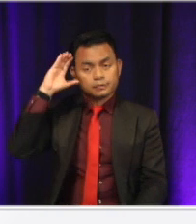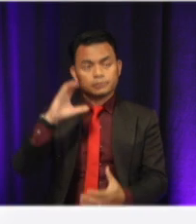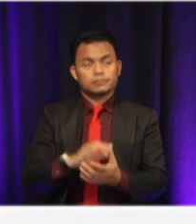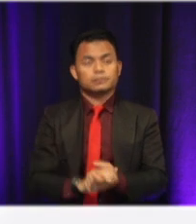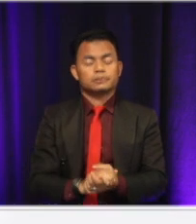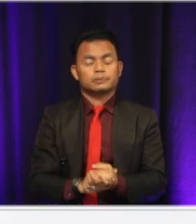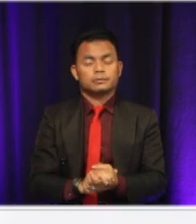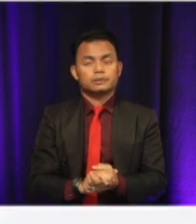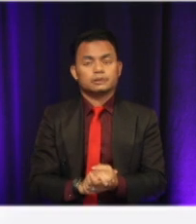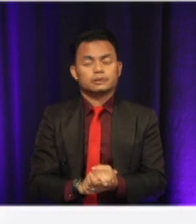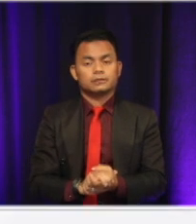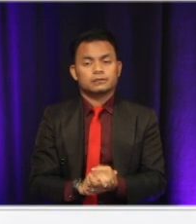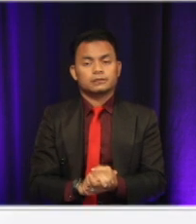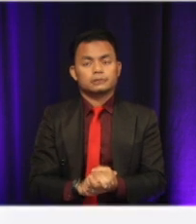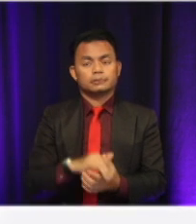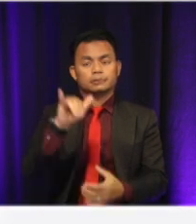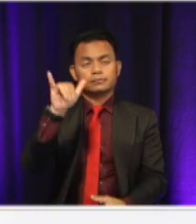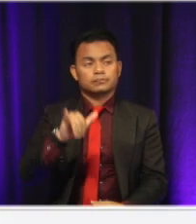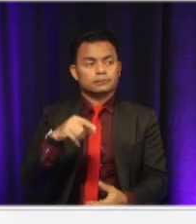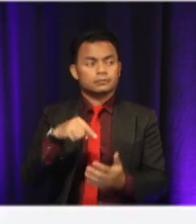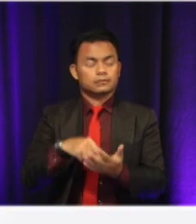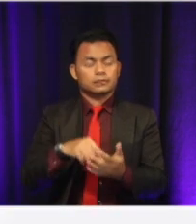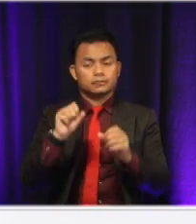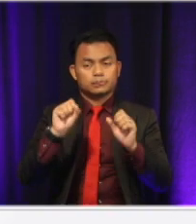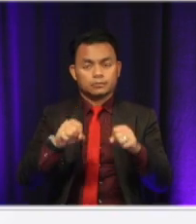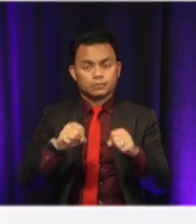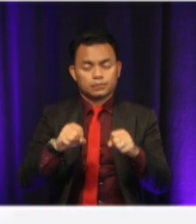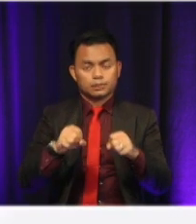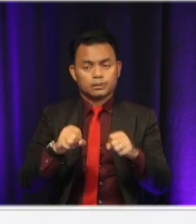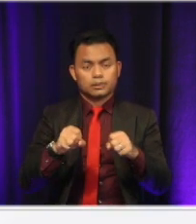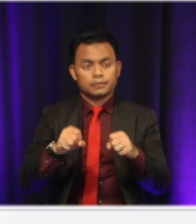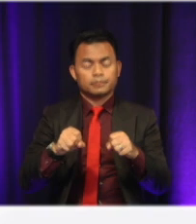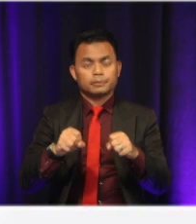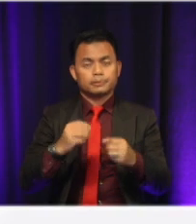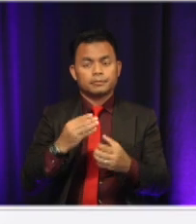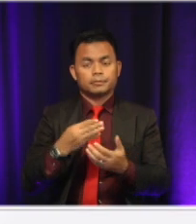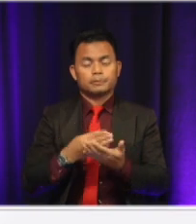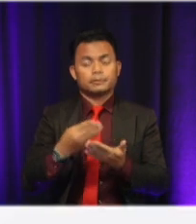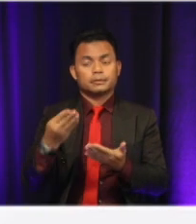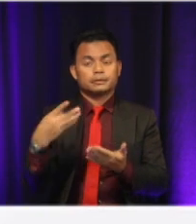able to offer us comfort. What kind of comfort? As